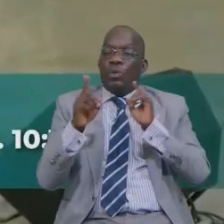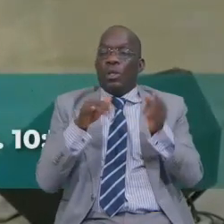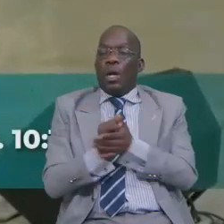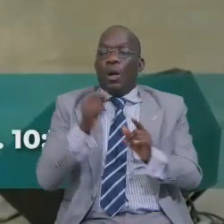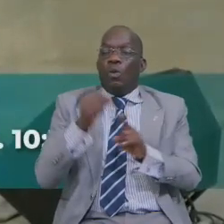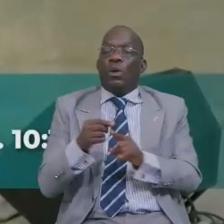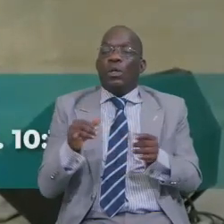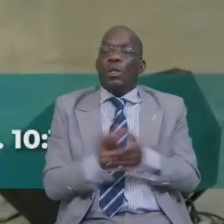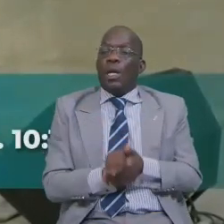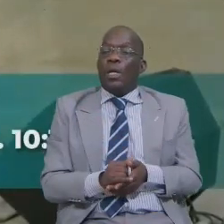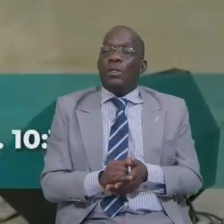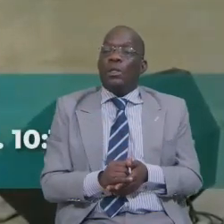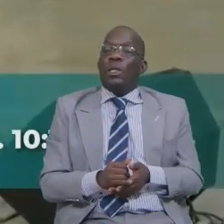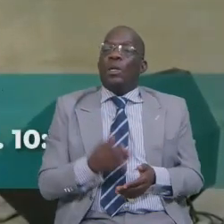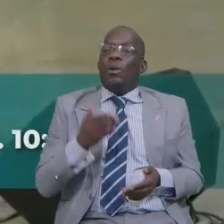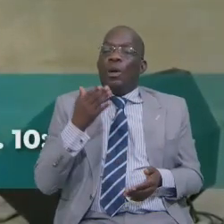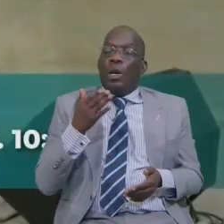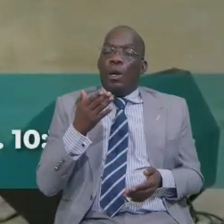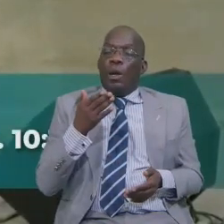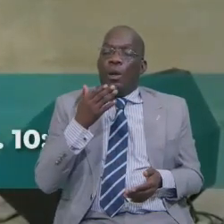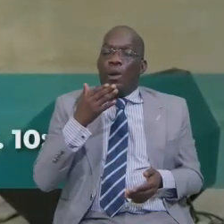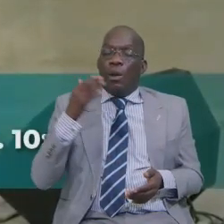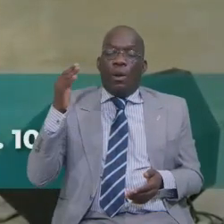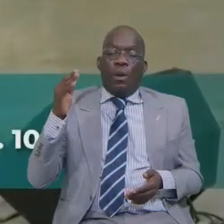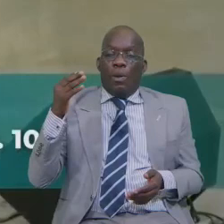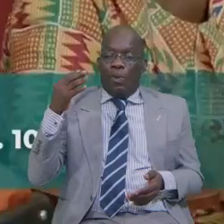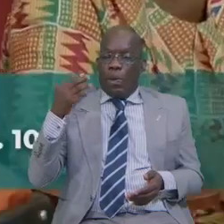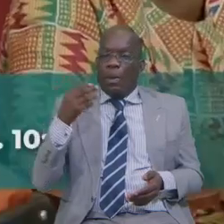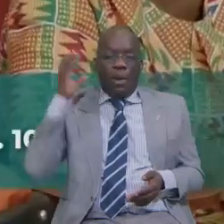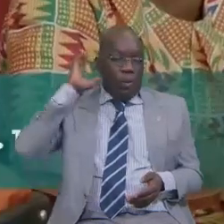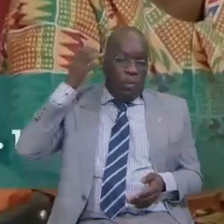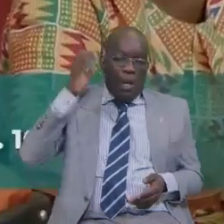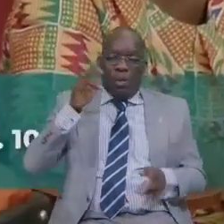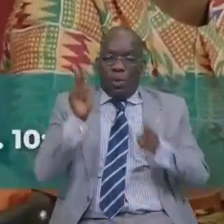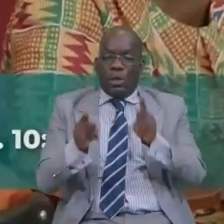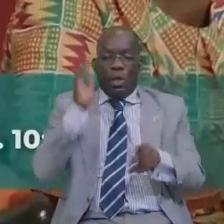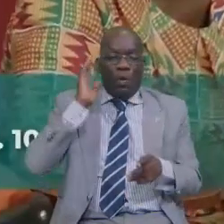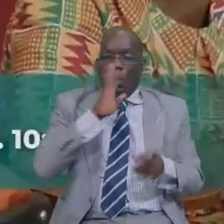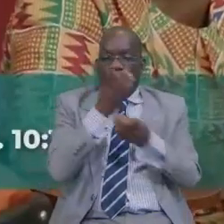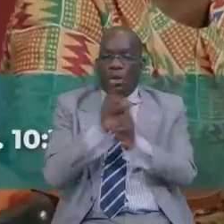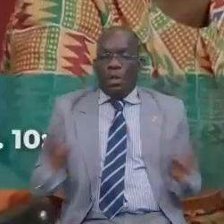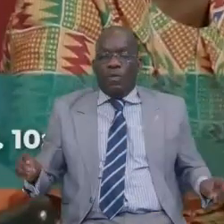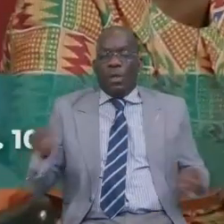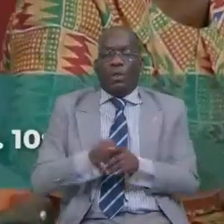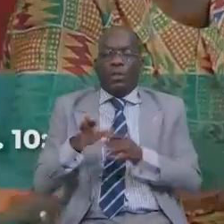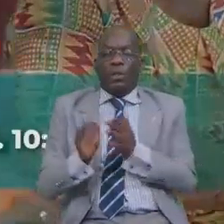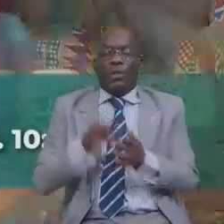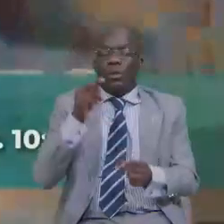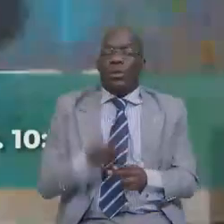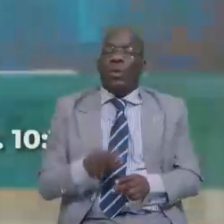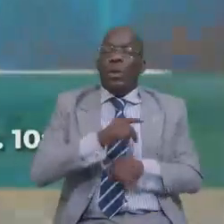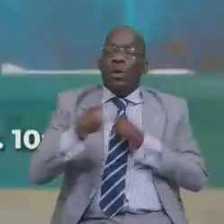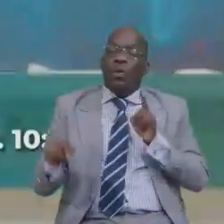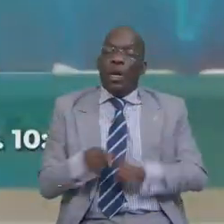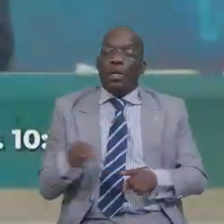that insane person will be delivered in Jesus' name. In fact, when they saw the sanity